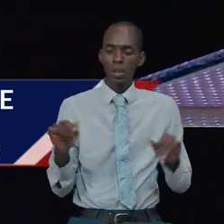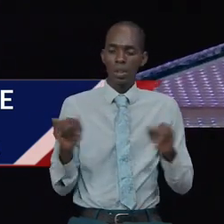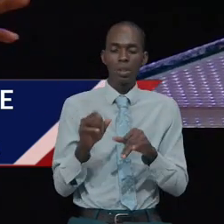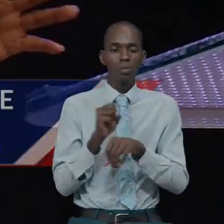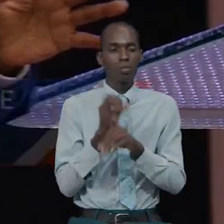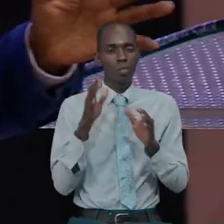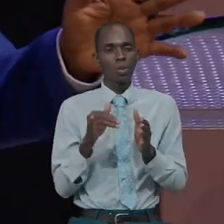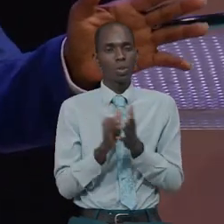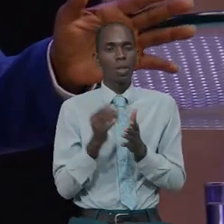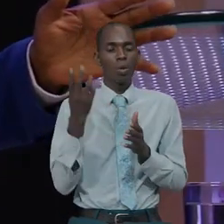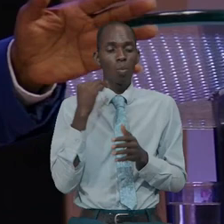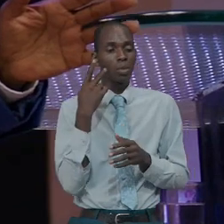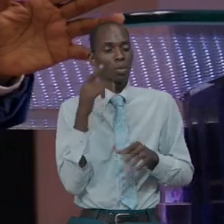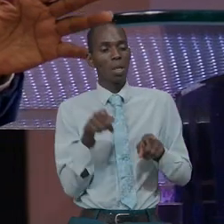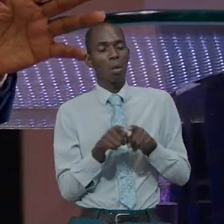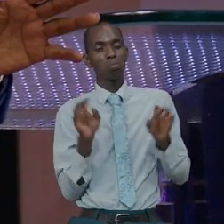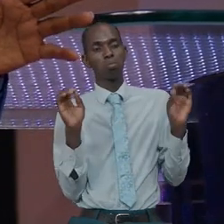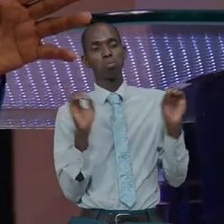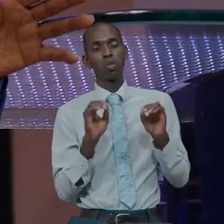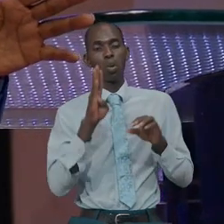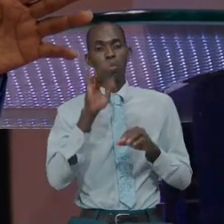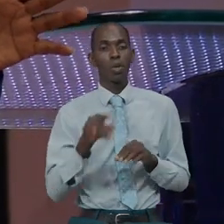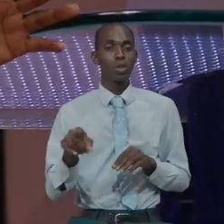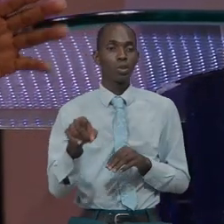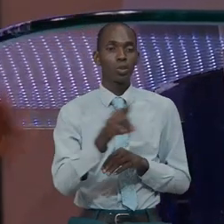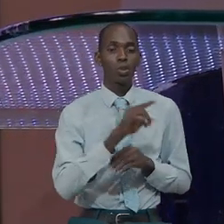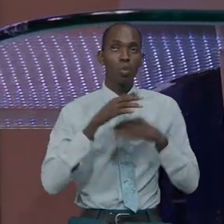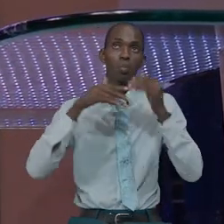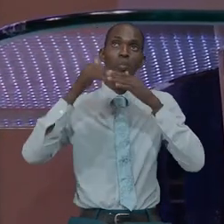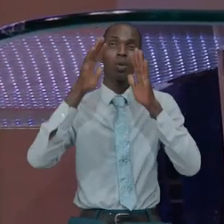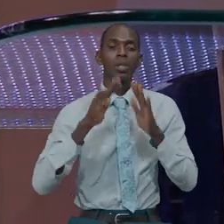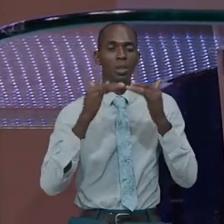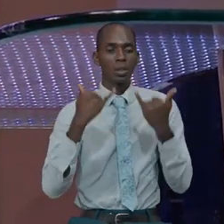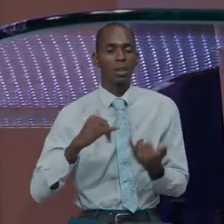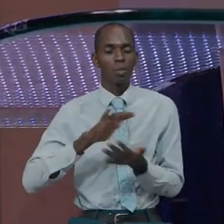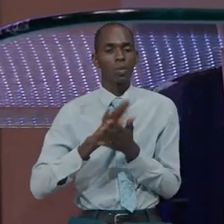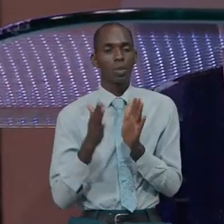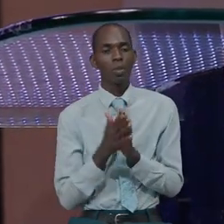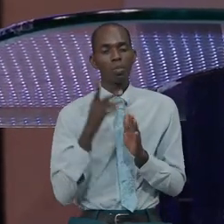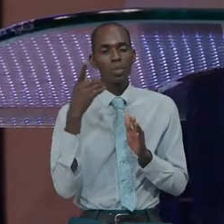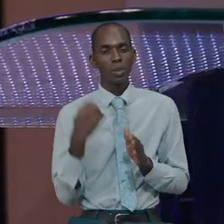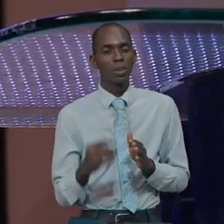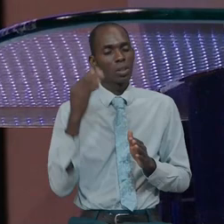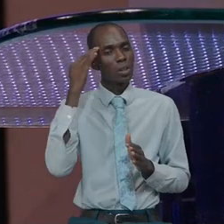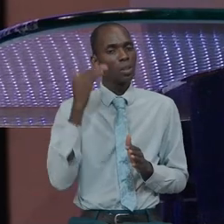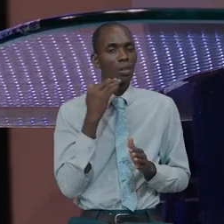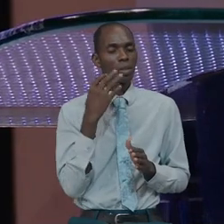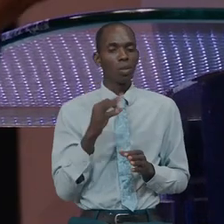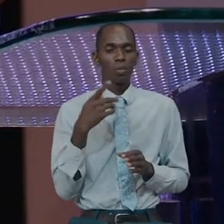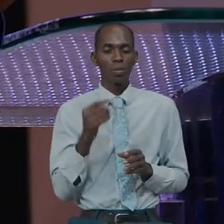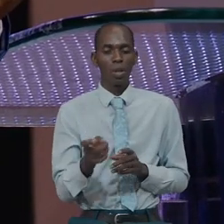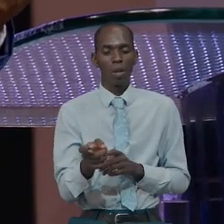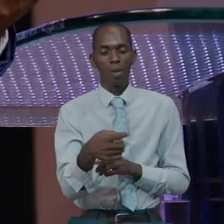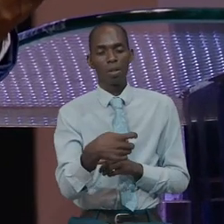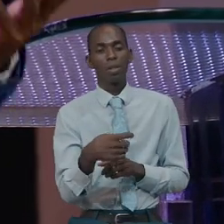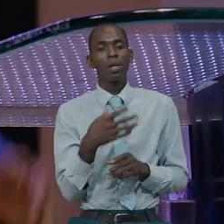builders, which is become the head of the corner. It become the chief cornerstone. It become